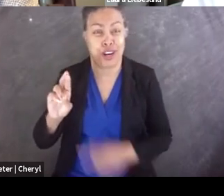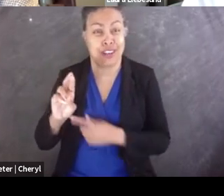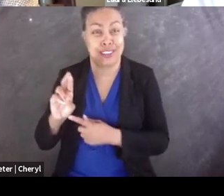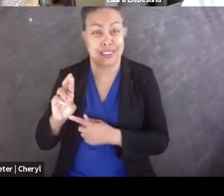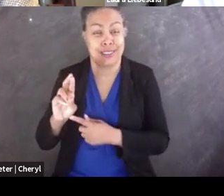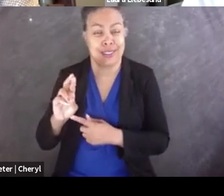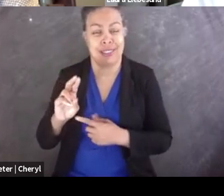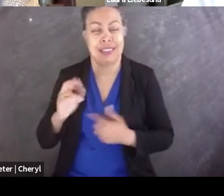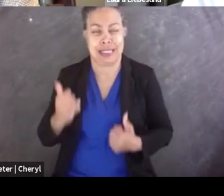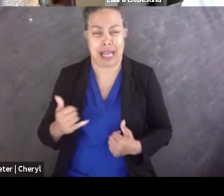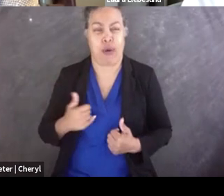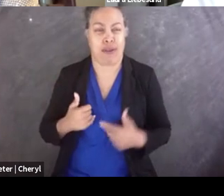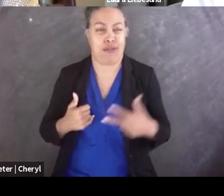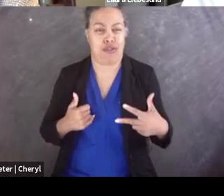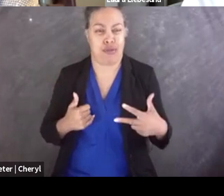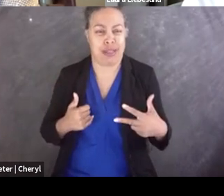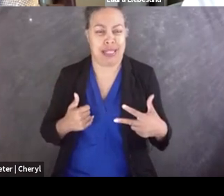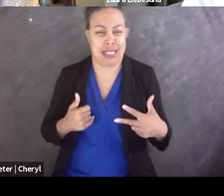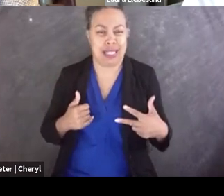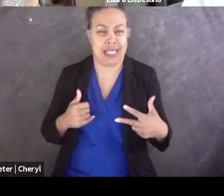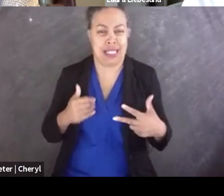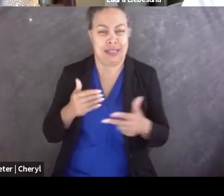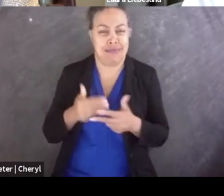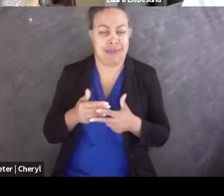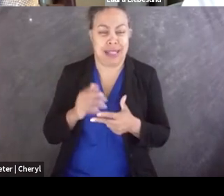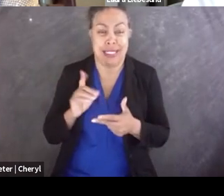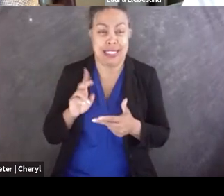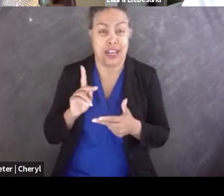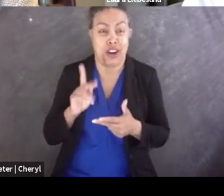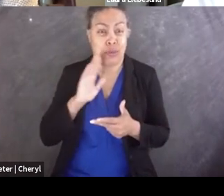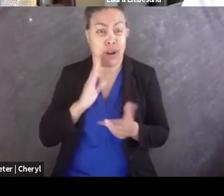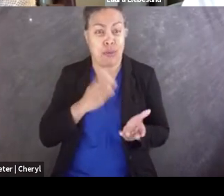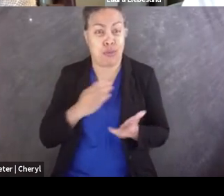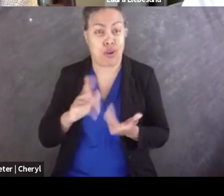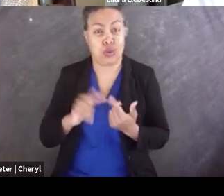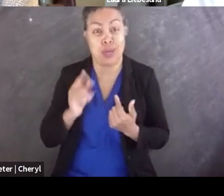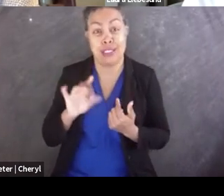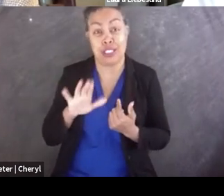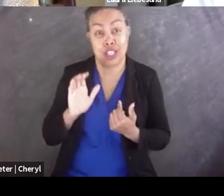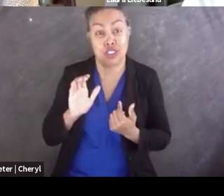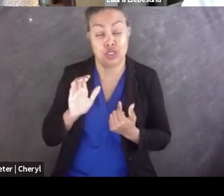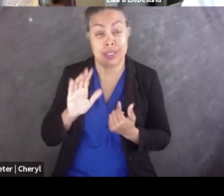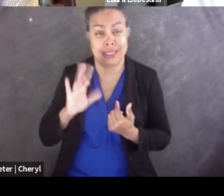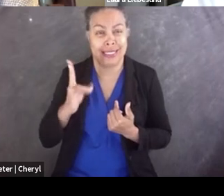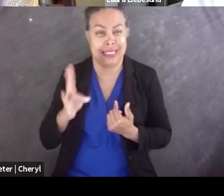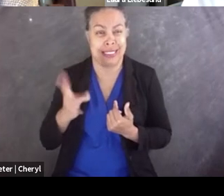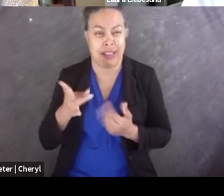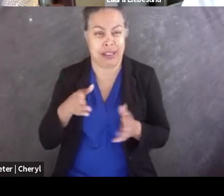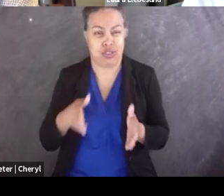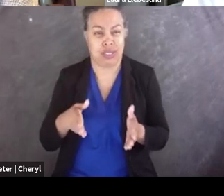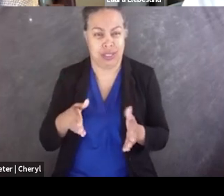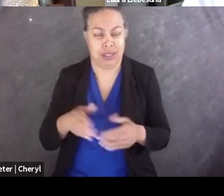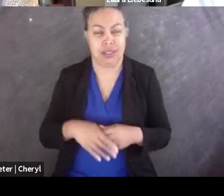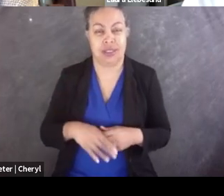bars that Derek Brown brought to the 1800 block of 7th Street when the Progression